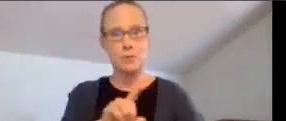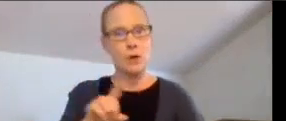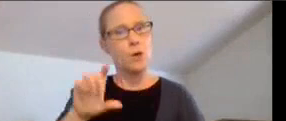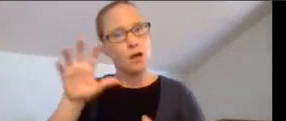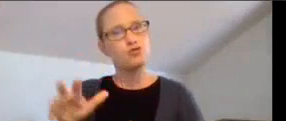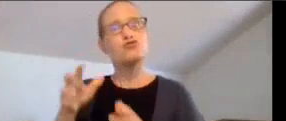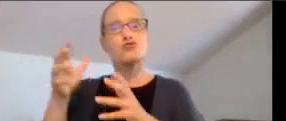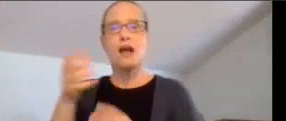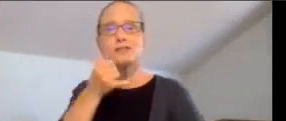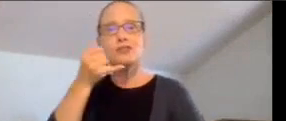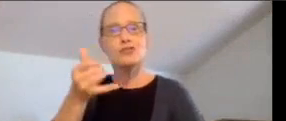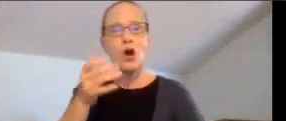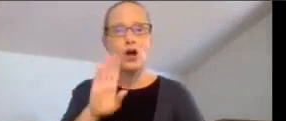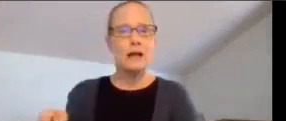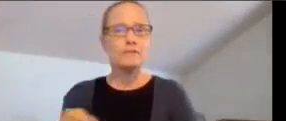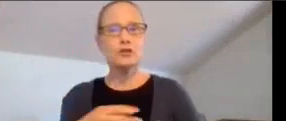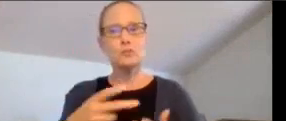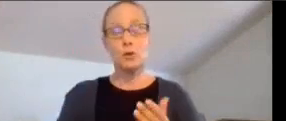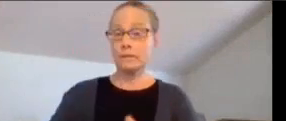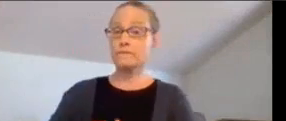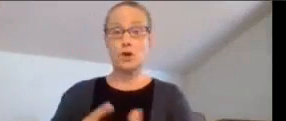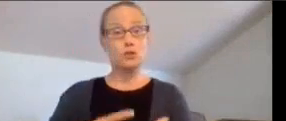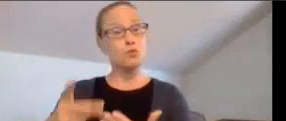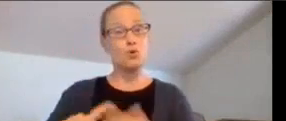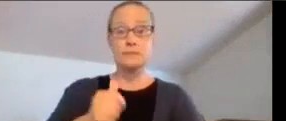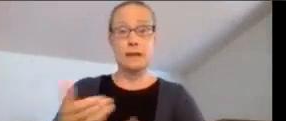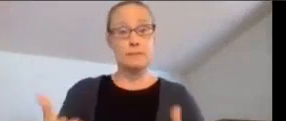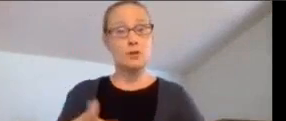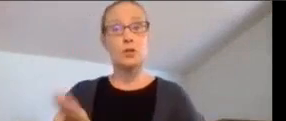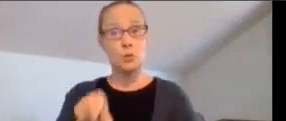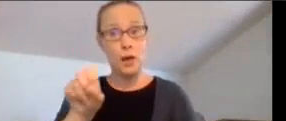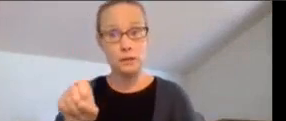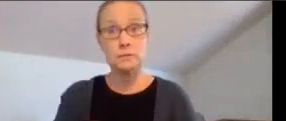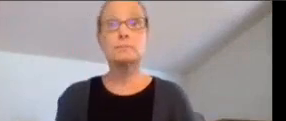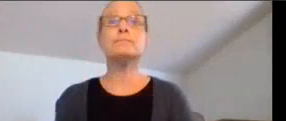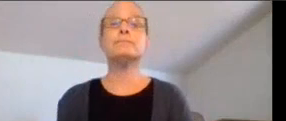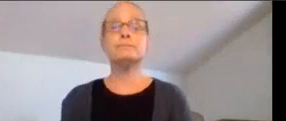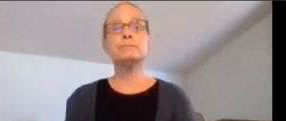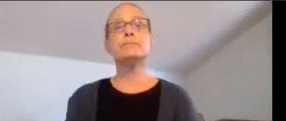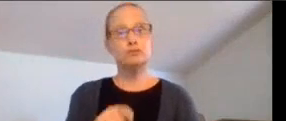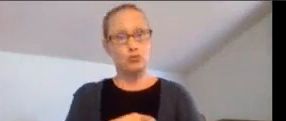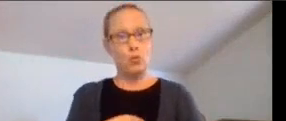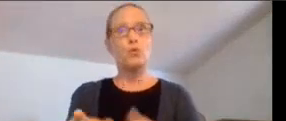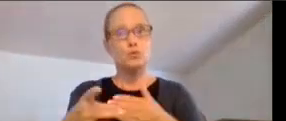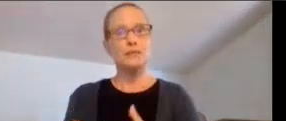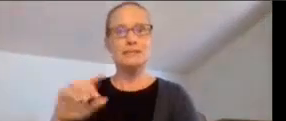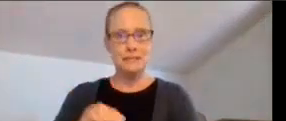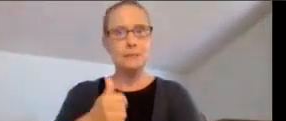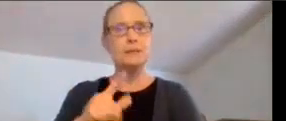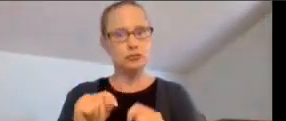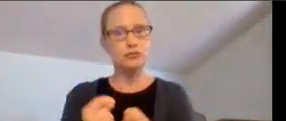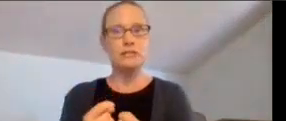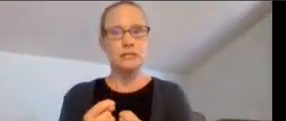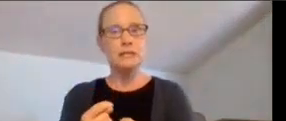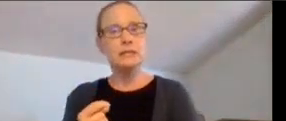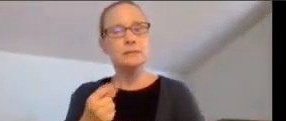Diversion Program, the first program of its kind in the United States. She also leads the implementation team for the